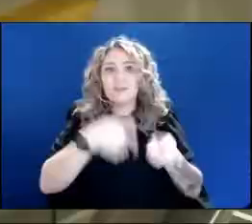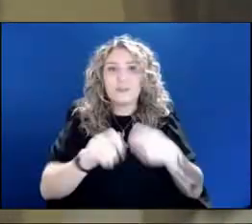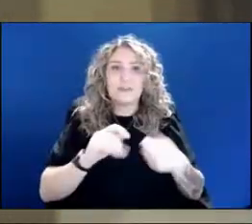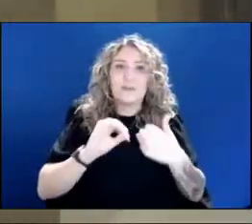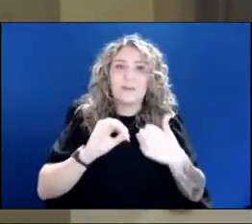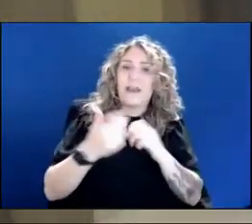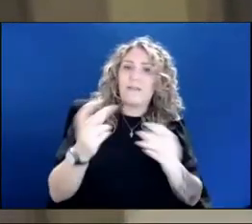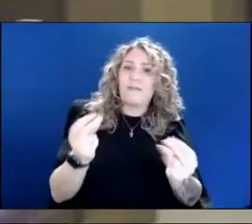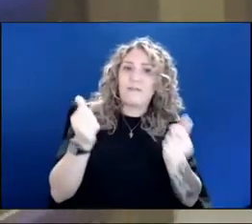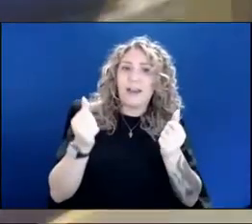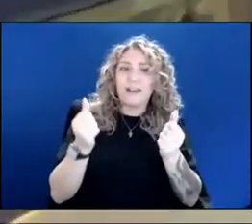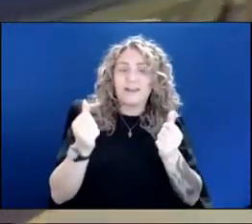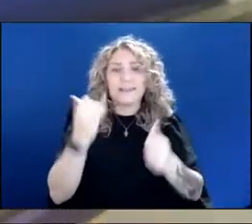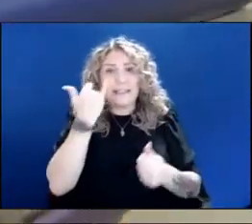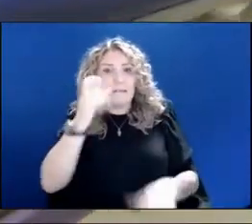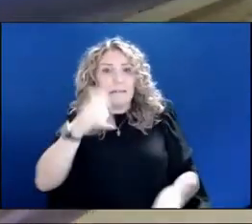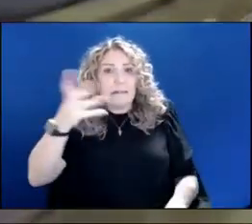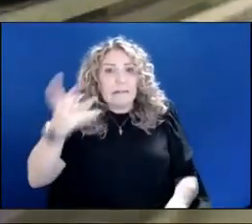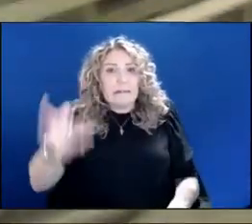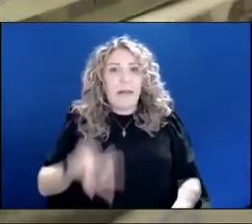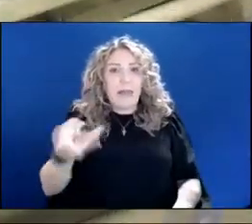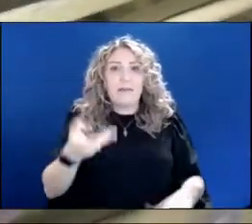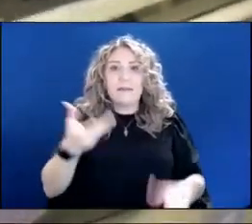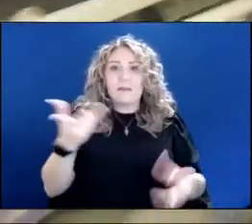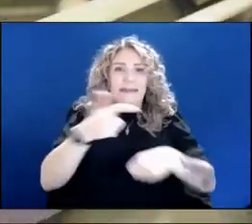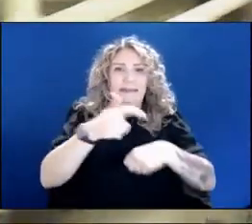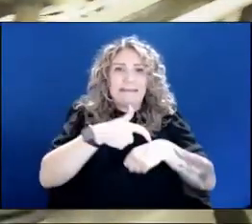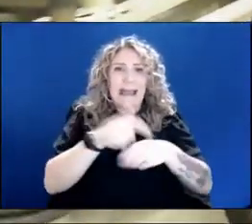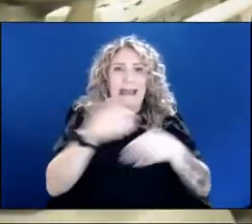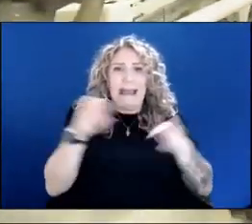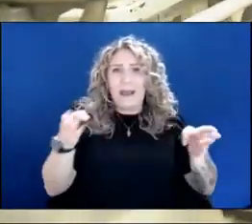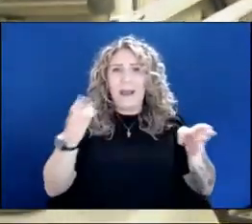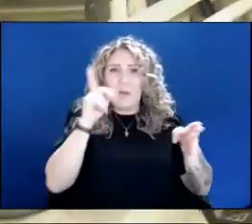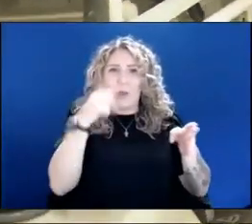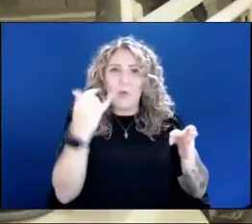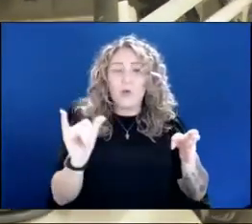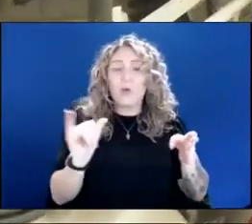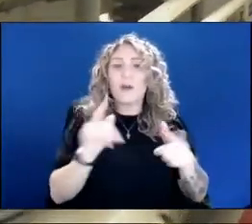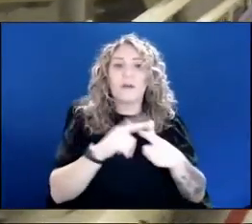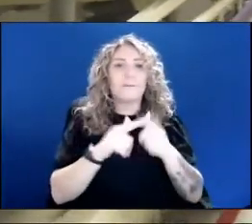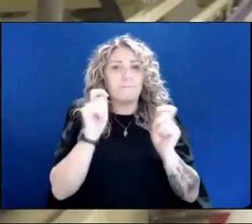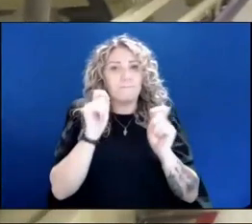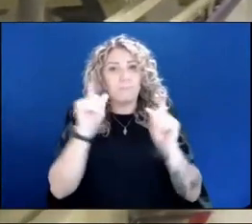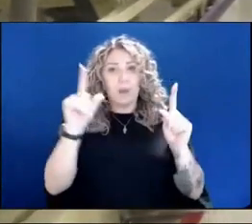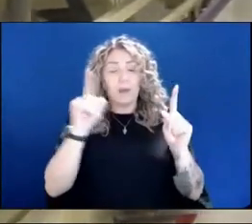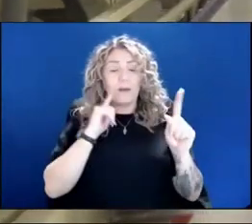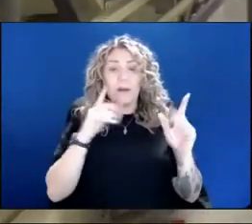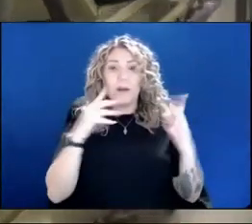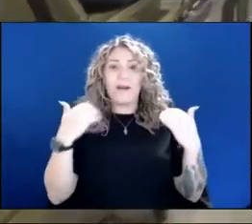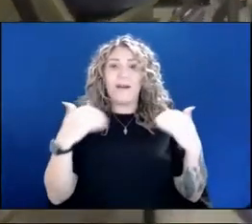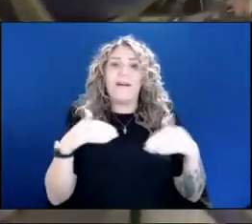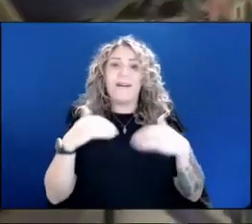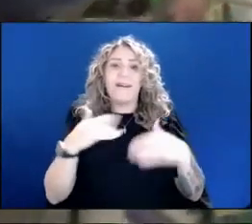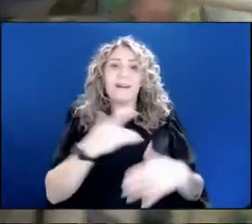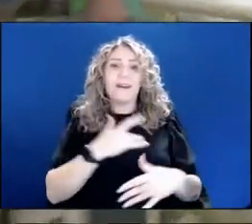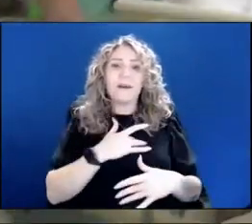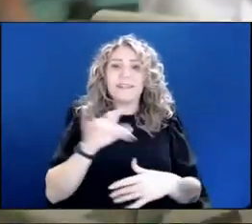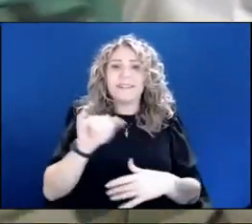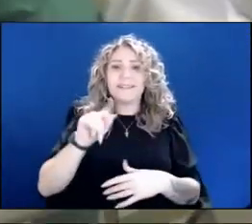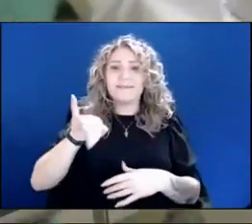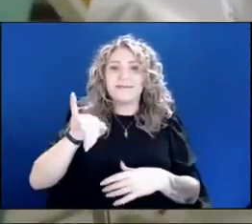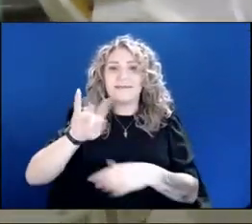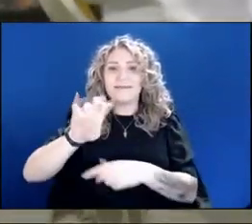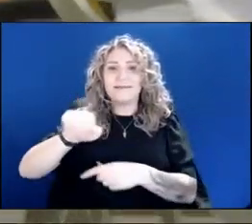end up on dialysis, what that time would look like, to then the surprise and awe of Stephanie being willing to step up